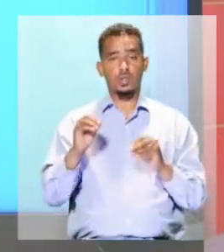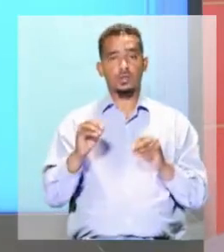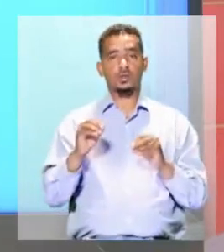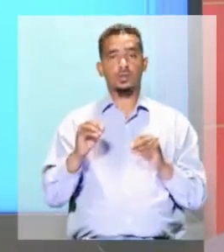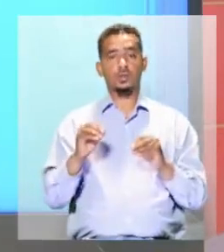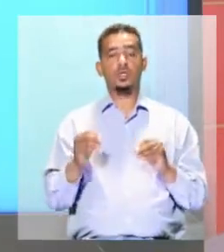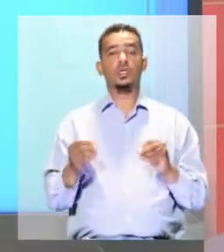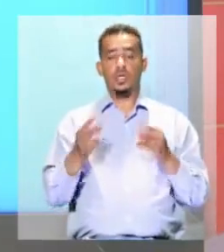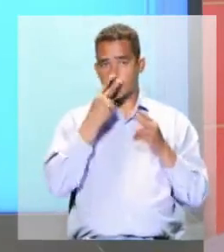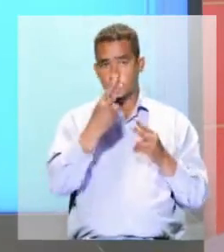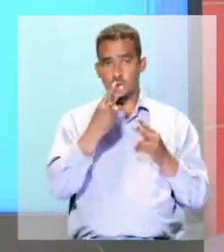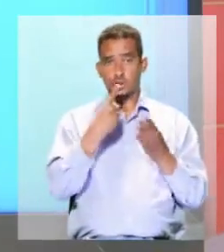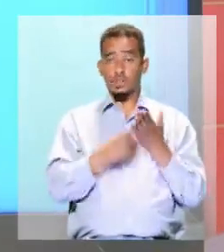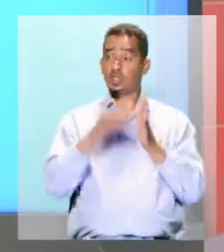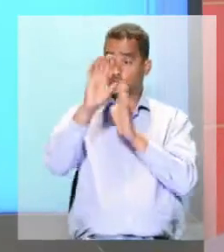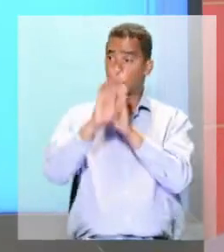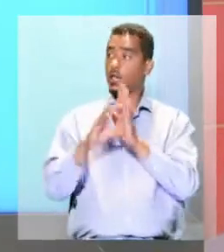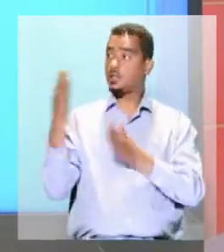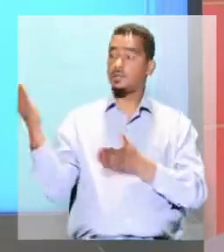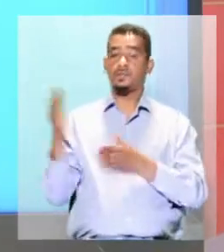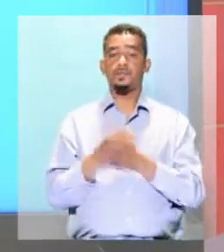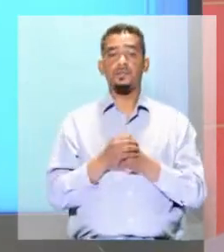Students, let us see this chart.